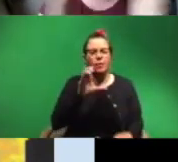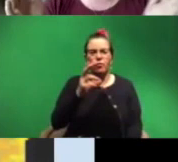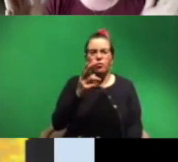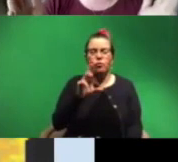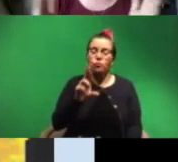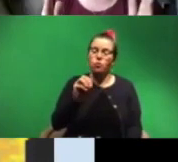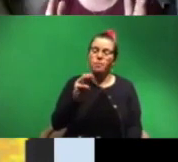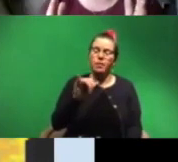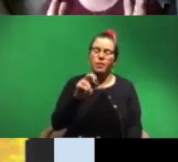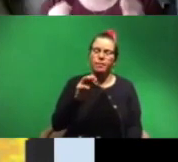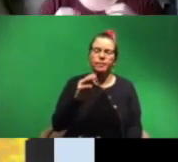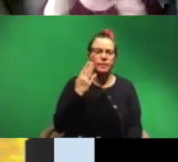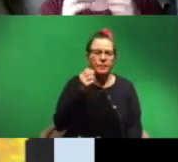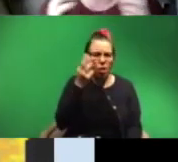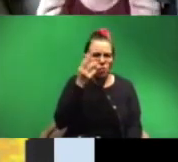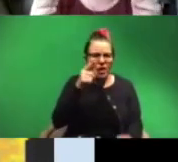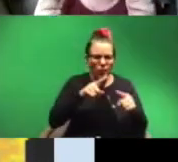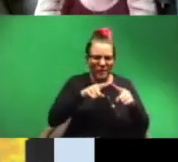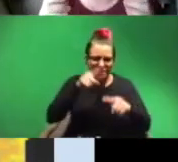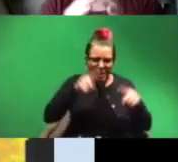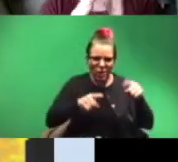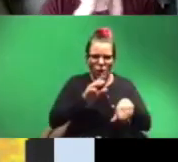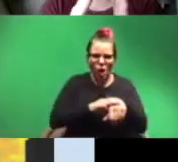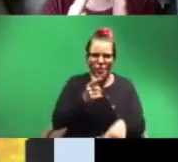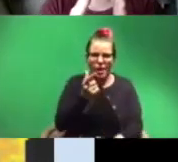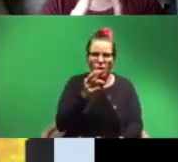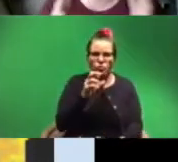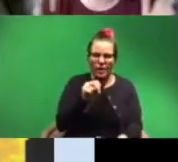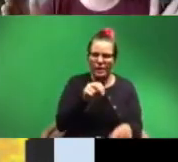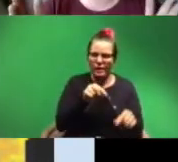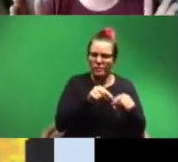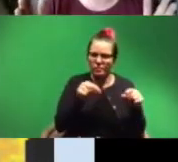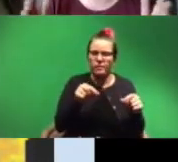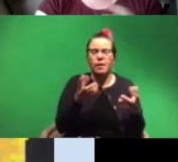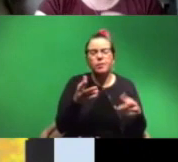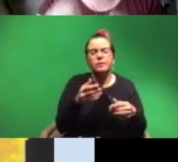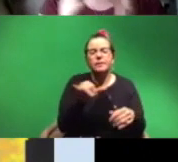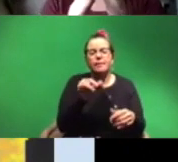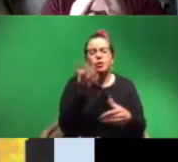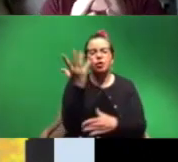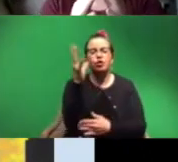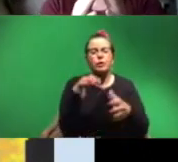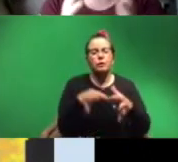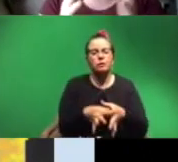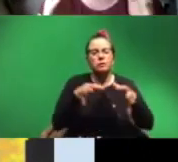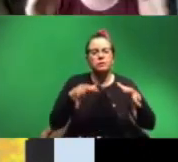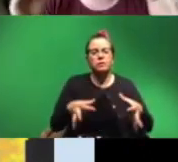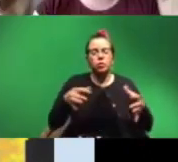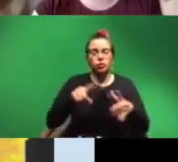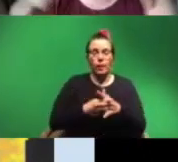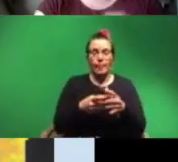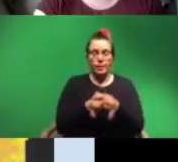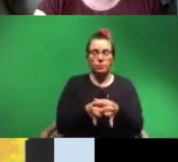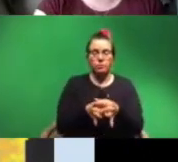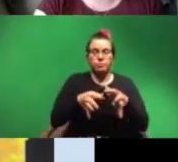would vary over a grain. So when a grain grows, it kind of grows like tree rings. So it'll start in the middle and it'll get bigger and